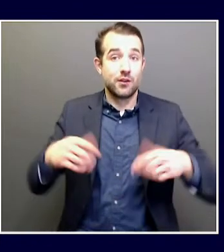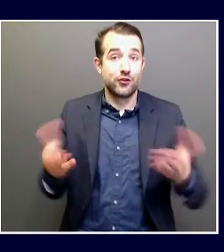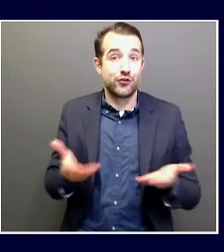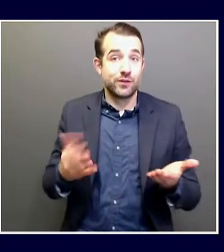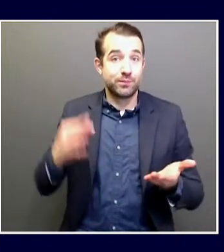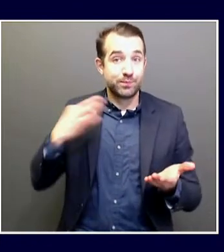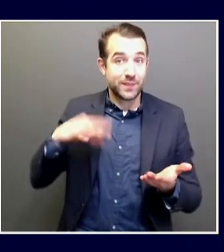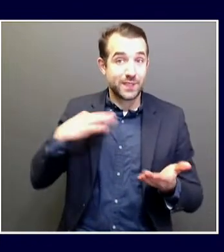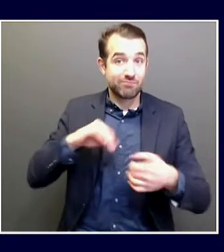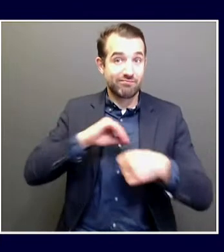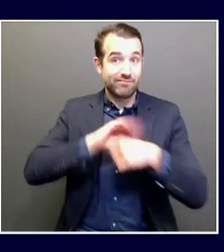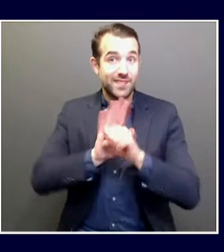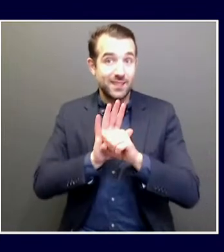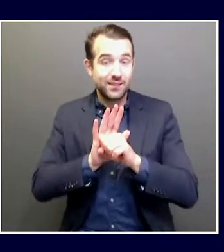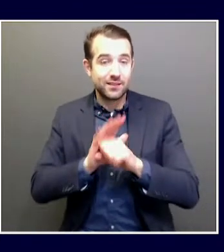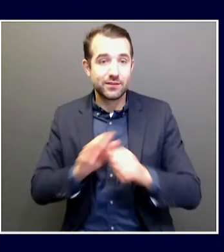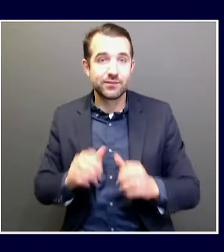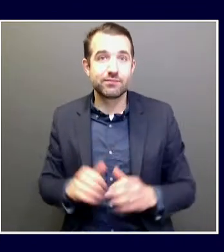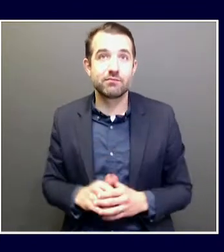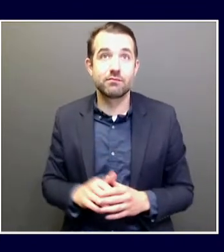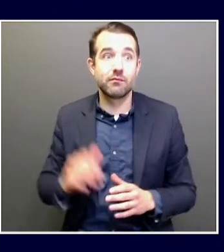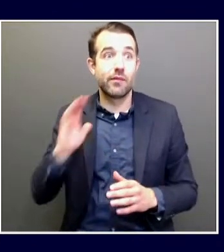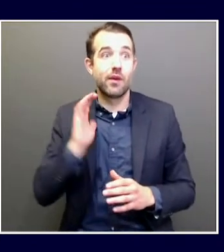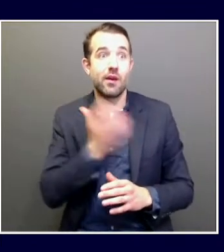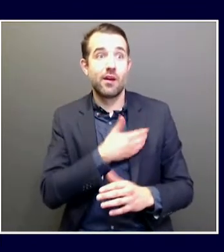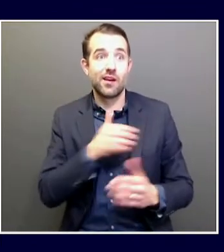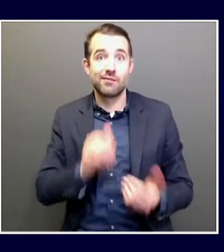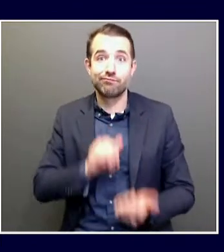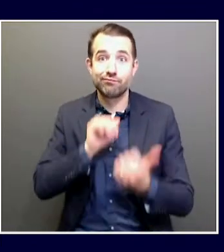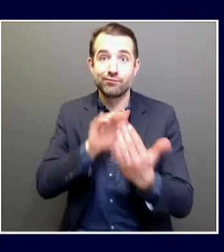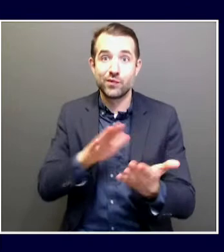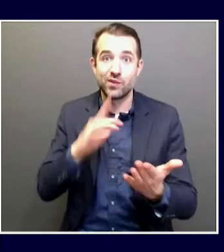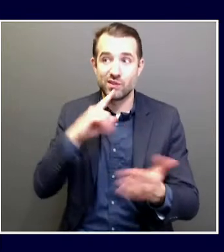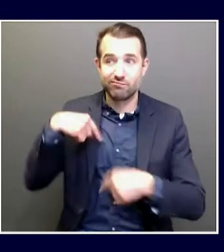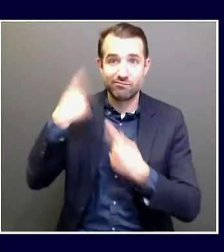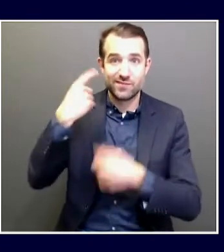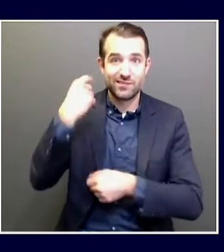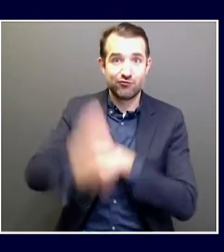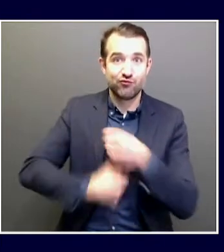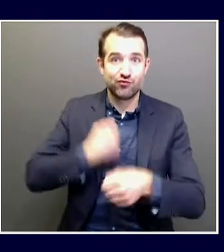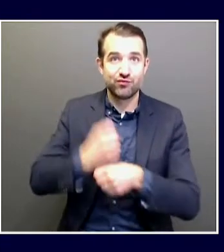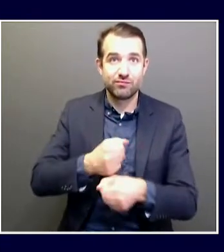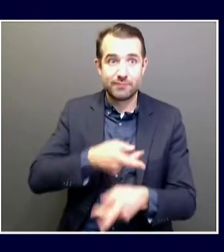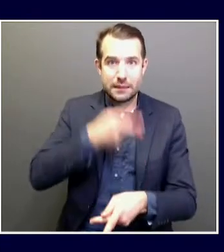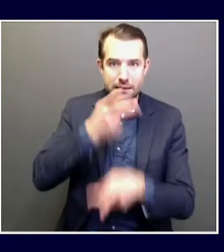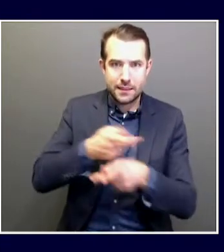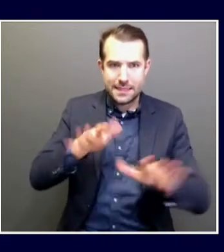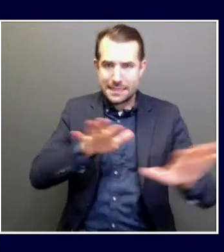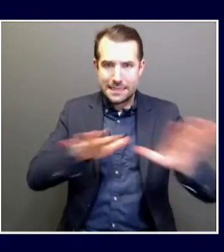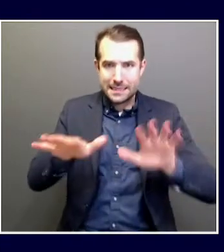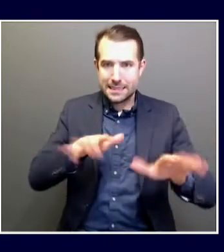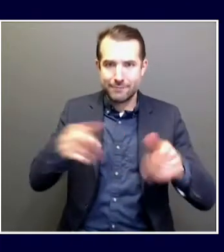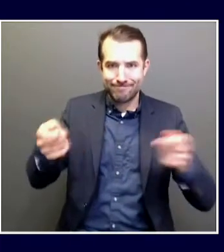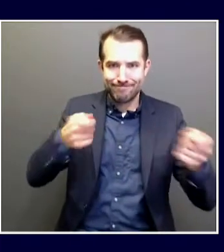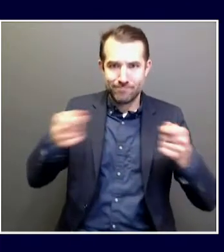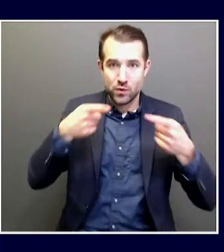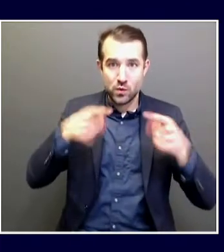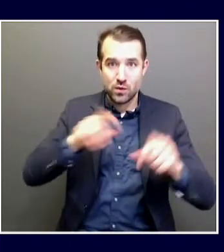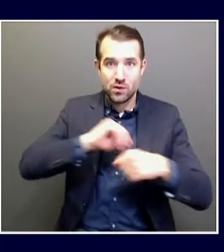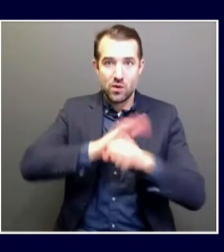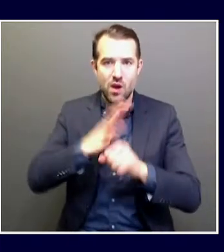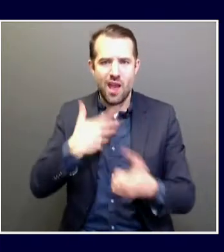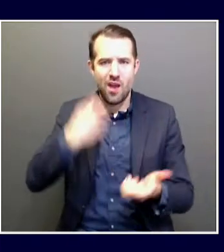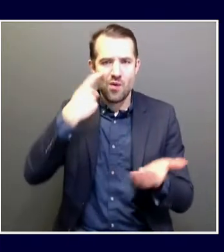in Maine's overall approach over the past year, now almost over the past 2 years. The